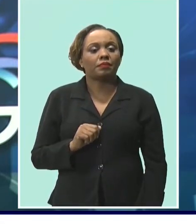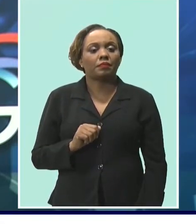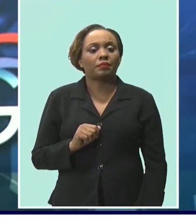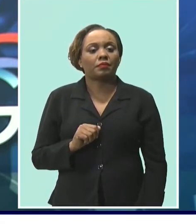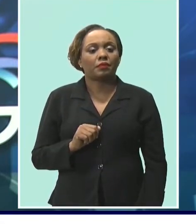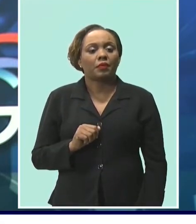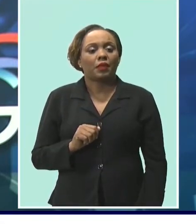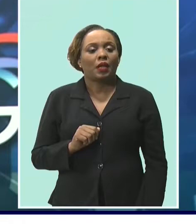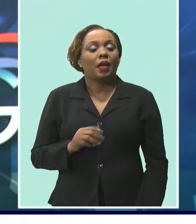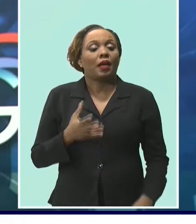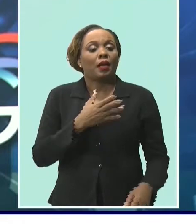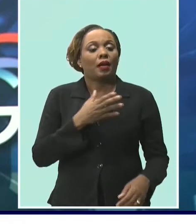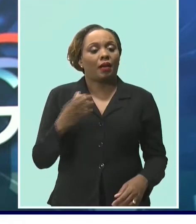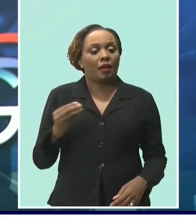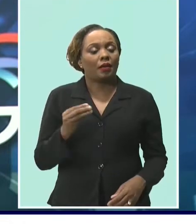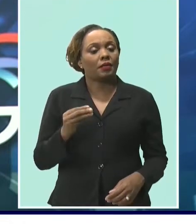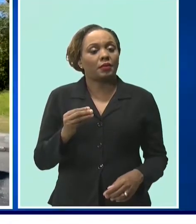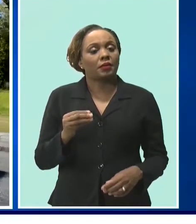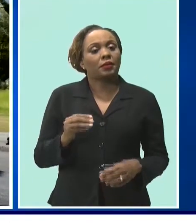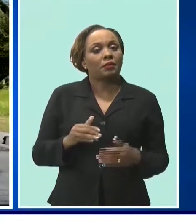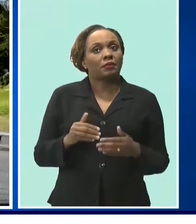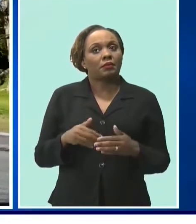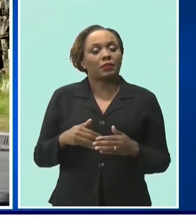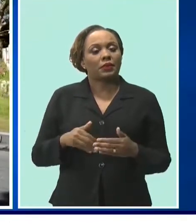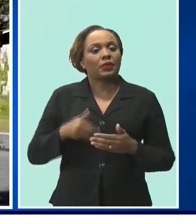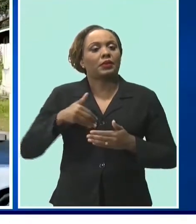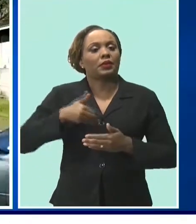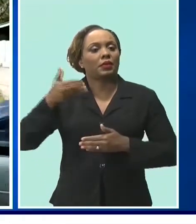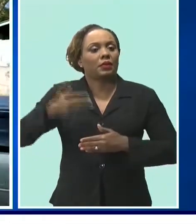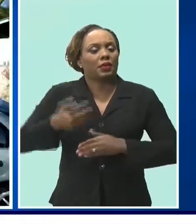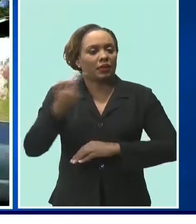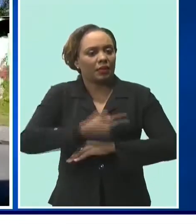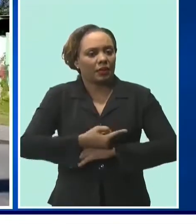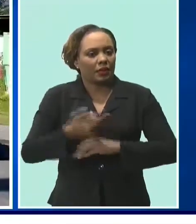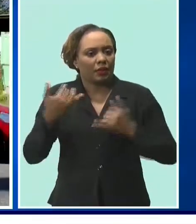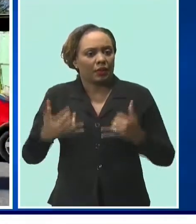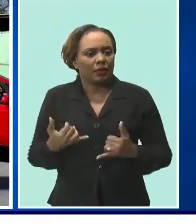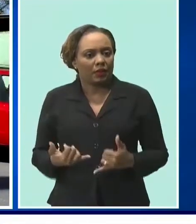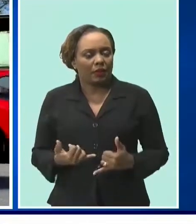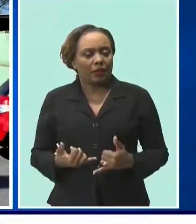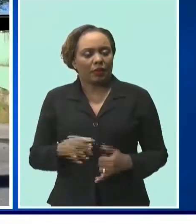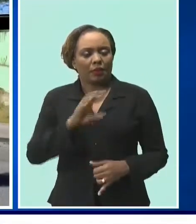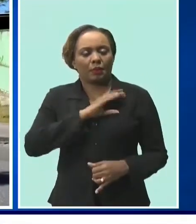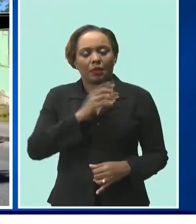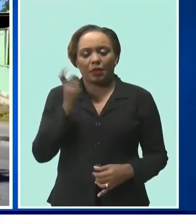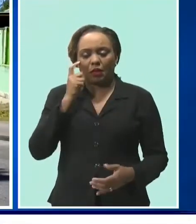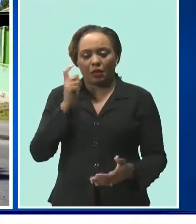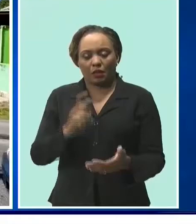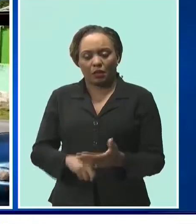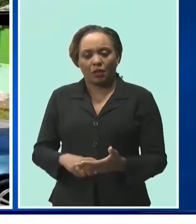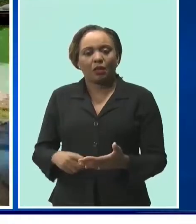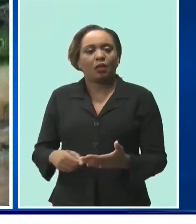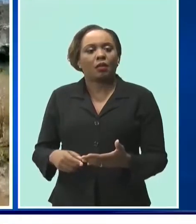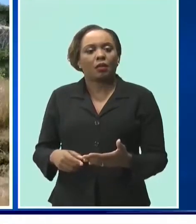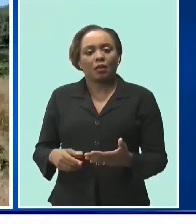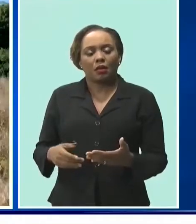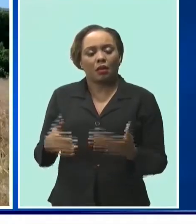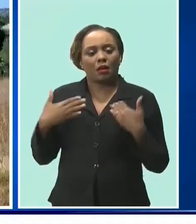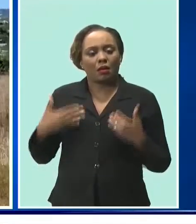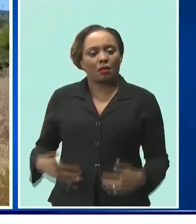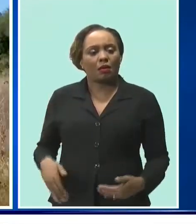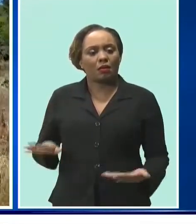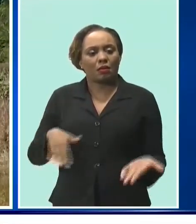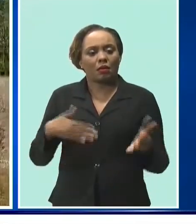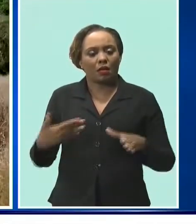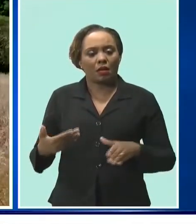were on the scene at My Lord's Hill in St. Michael, where the body of Kenrick Ricardo King of Licorice Village was discovered in a bushy area.